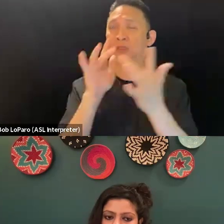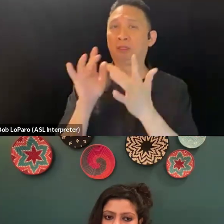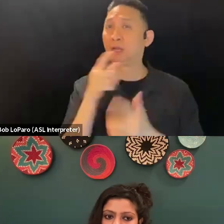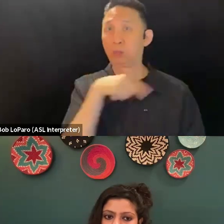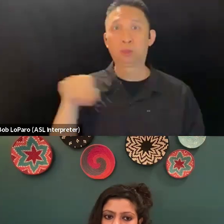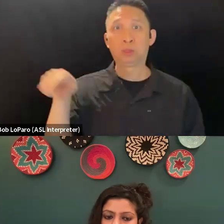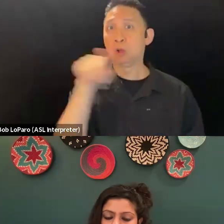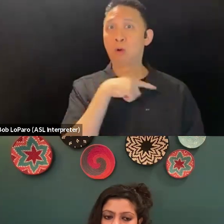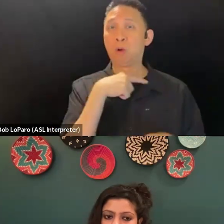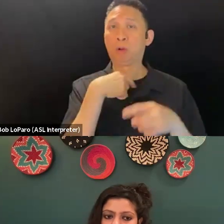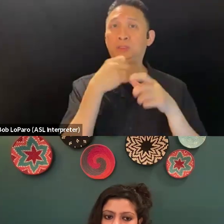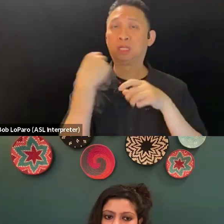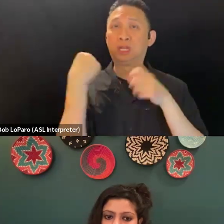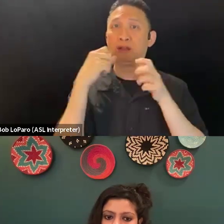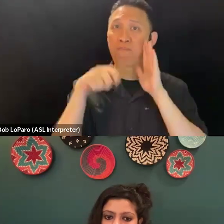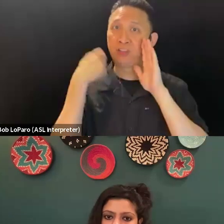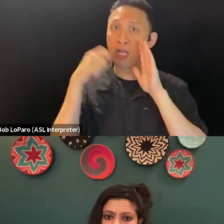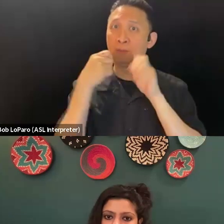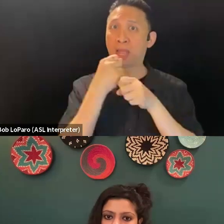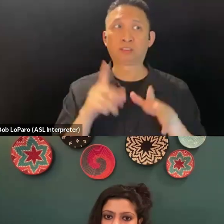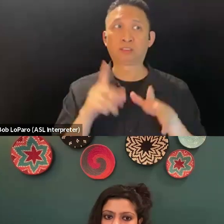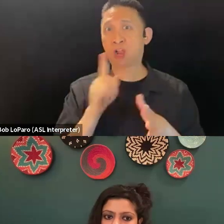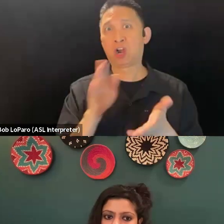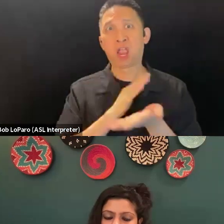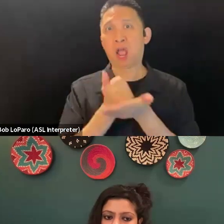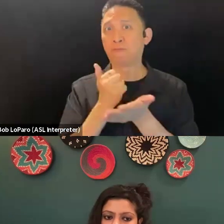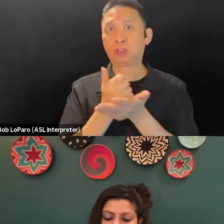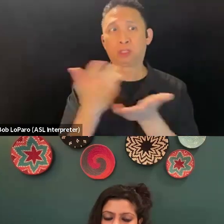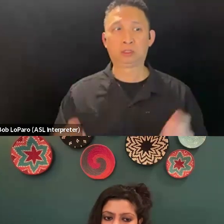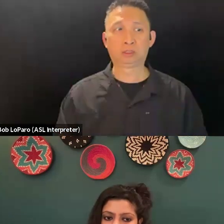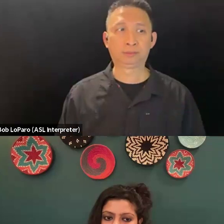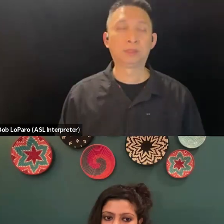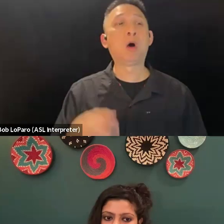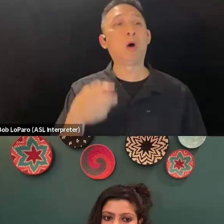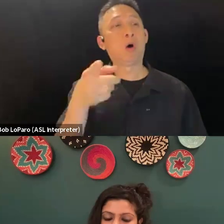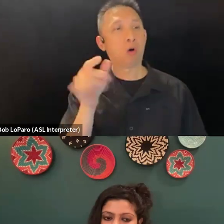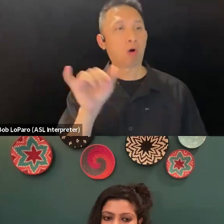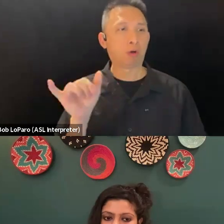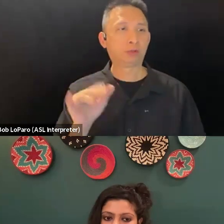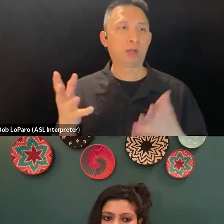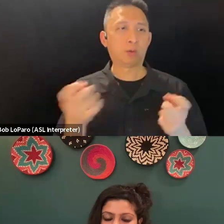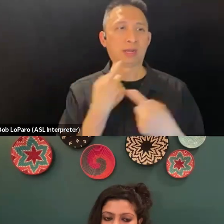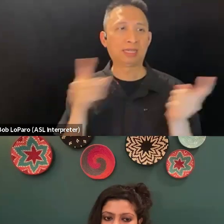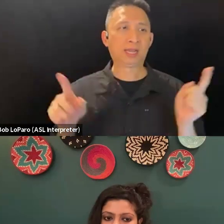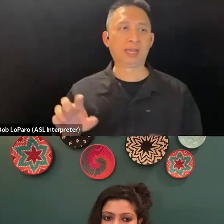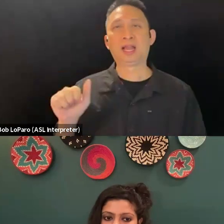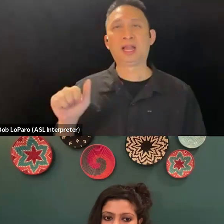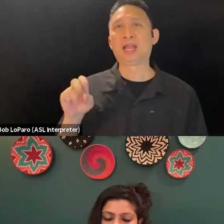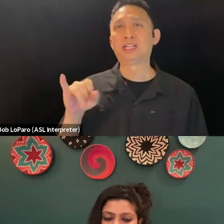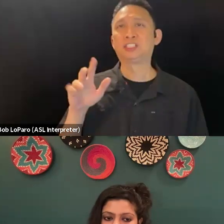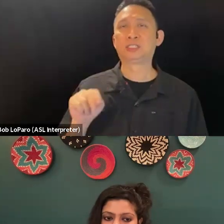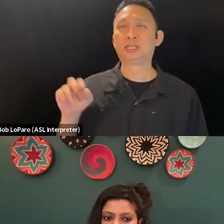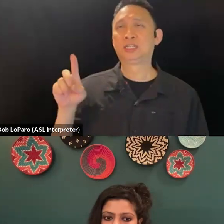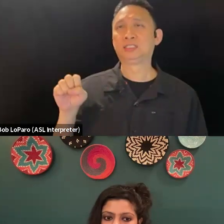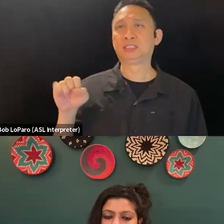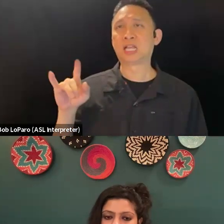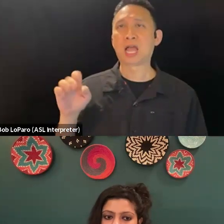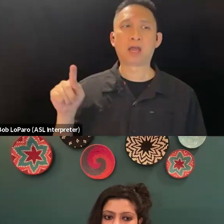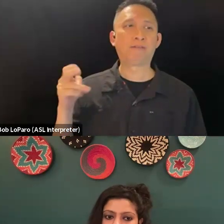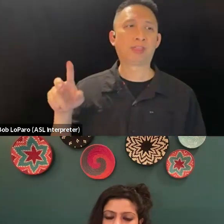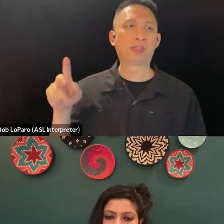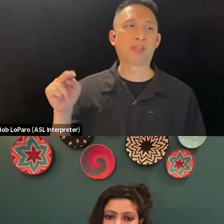Tarini. Based on both filmmakers' claim on beauty in the film, do you believe that documentary filmmakers in the past were intentionally